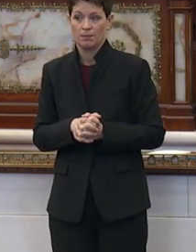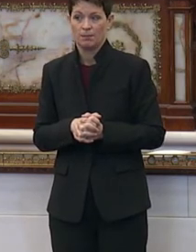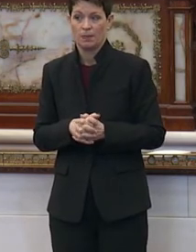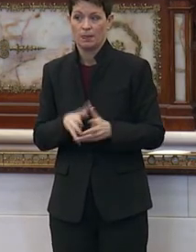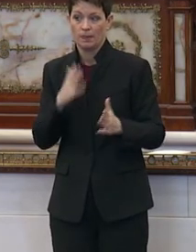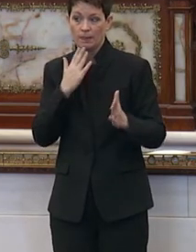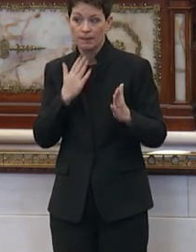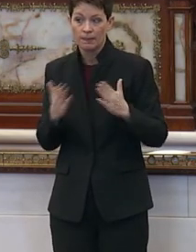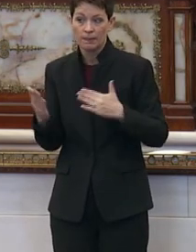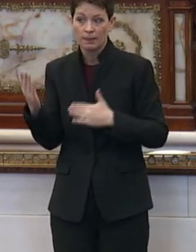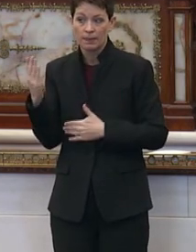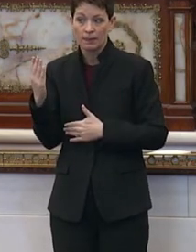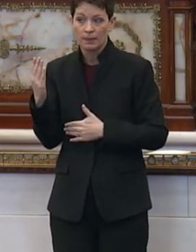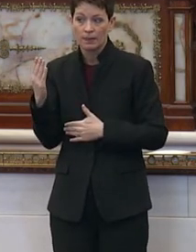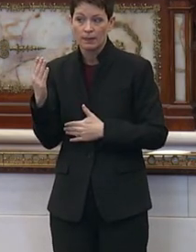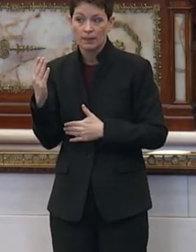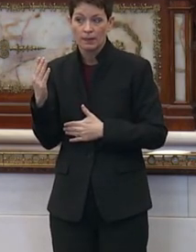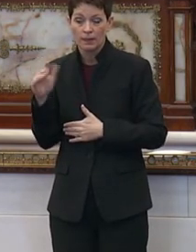Good morning.